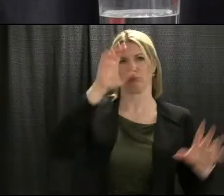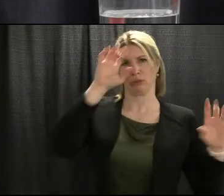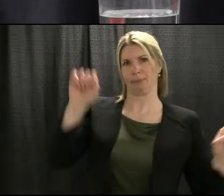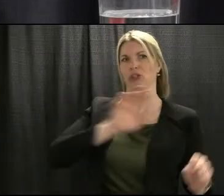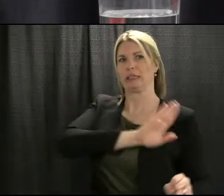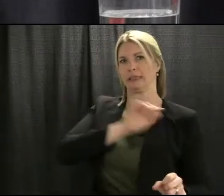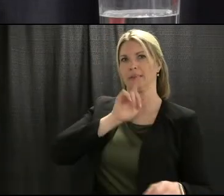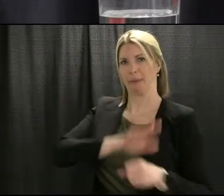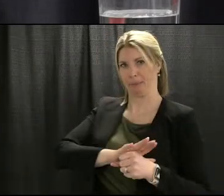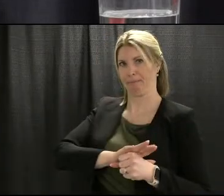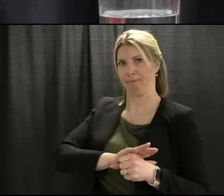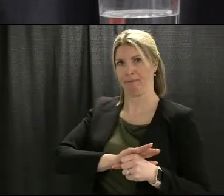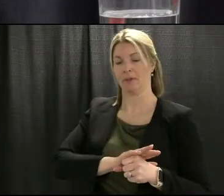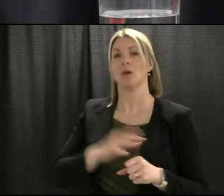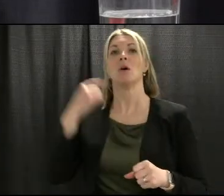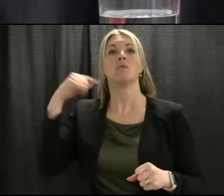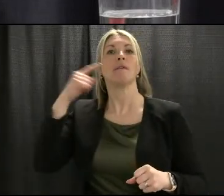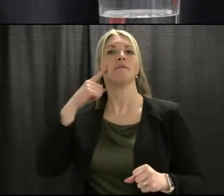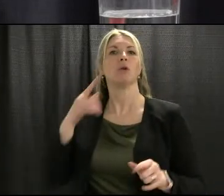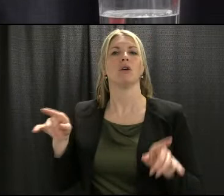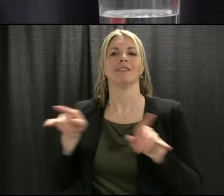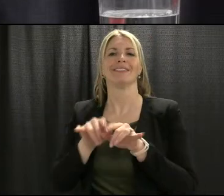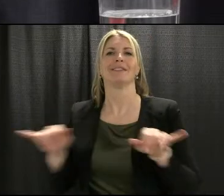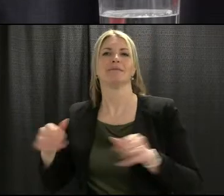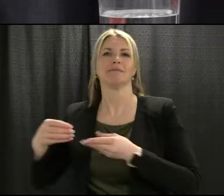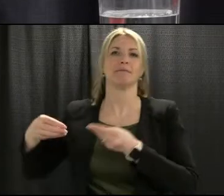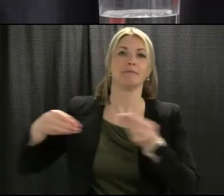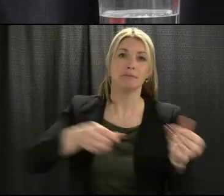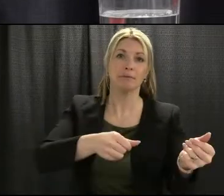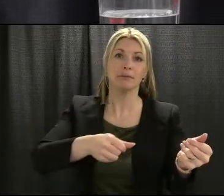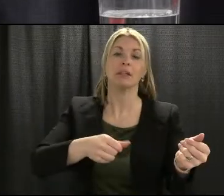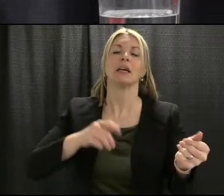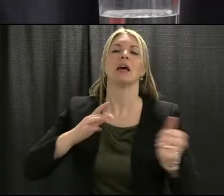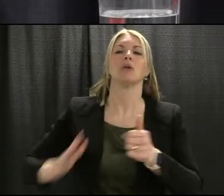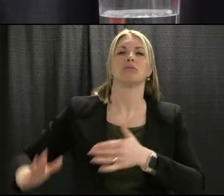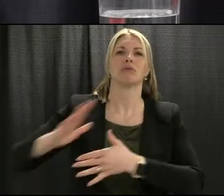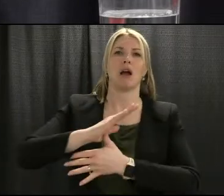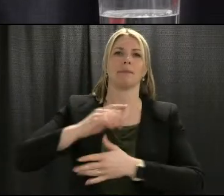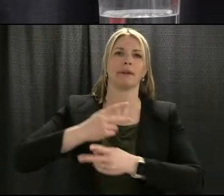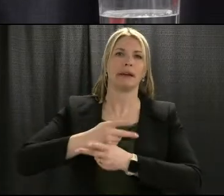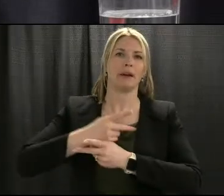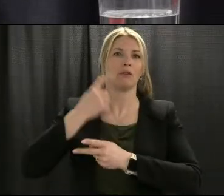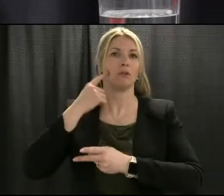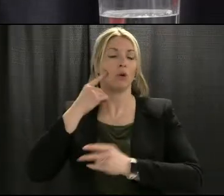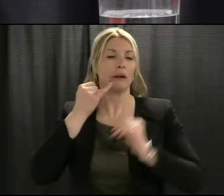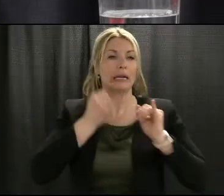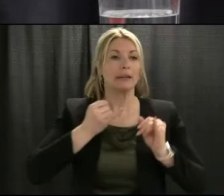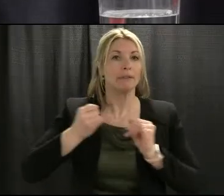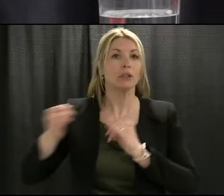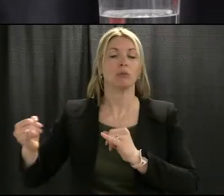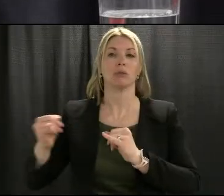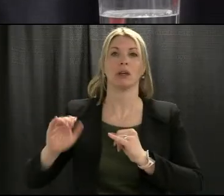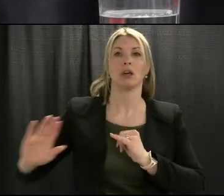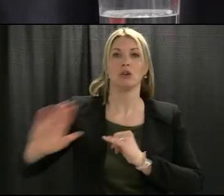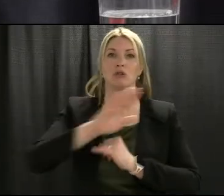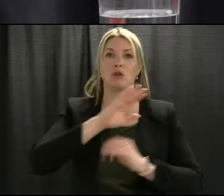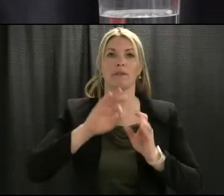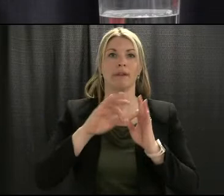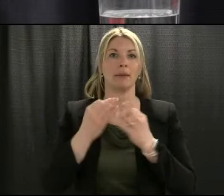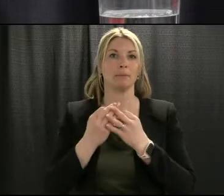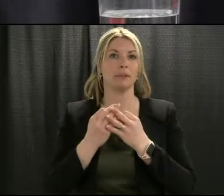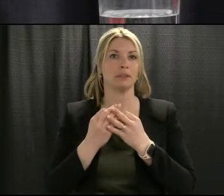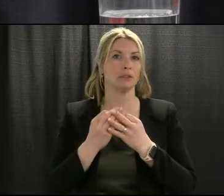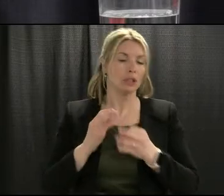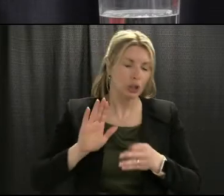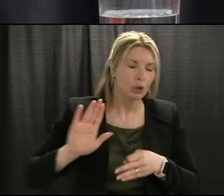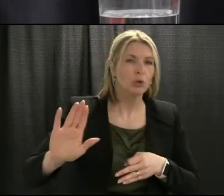to increase continuity and access for primary care for individuals and families in their communities. As